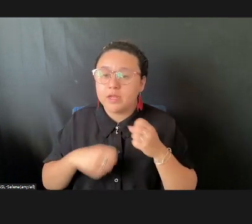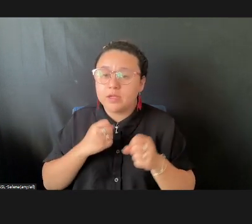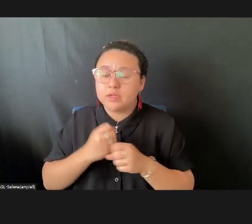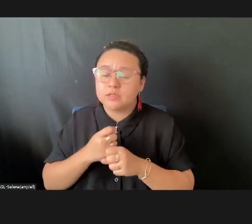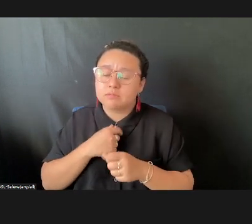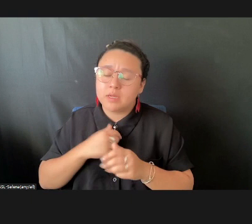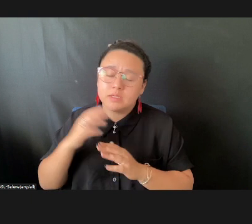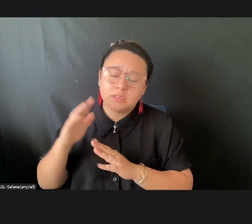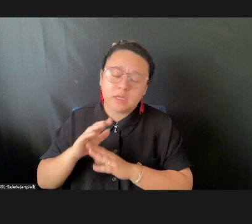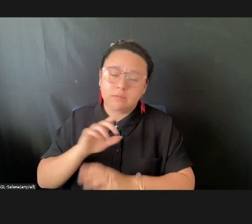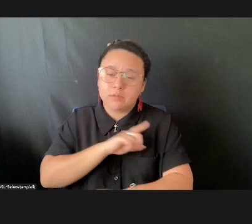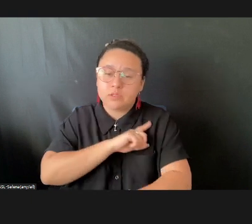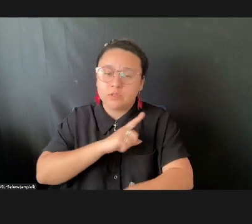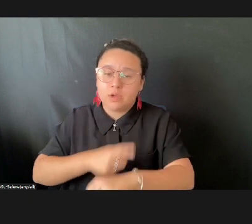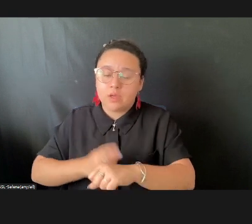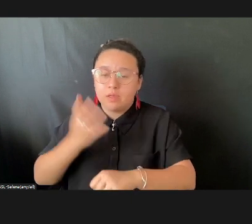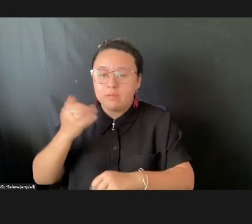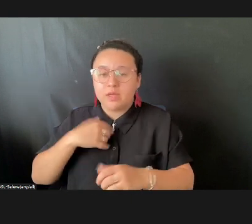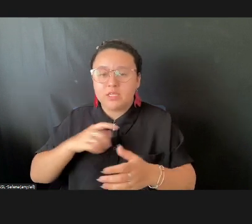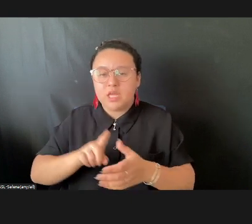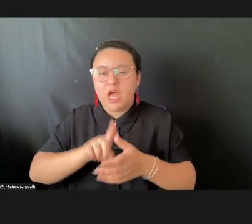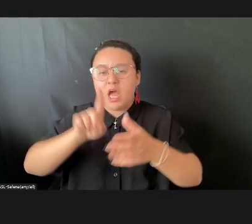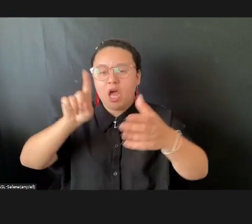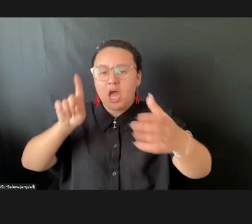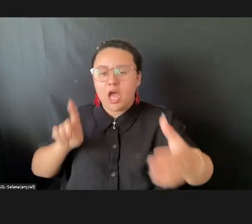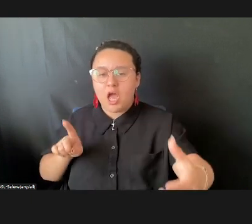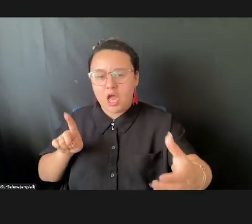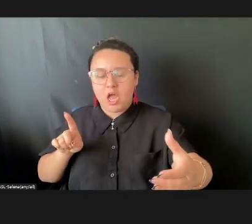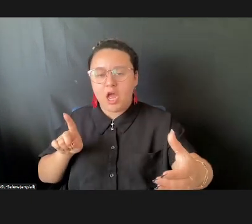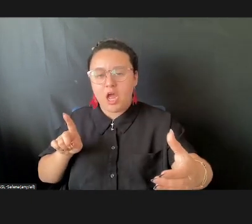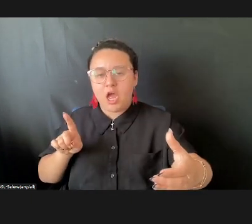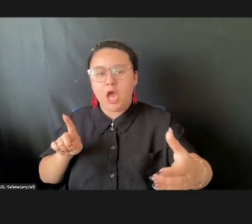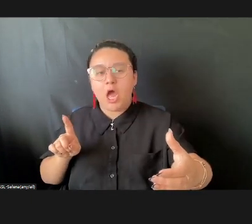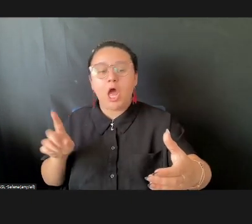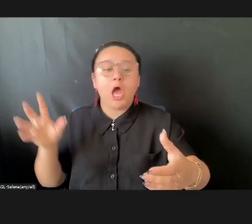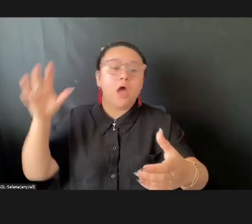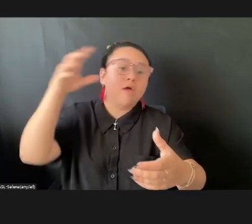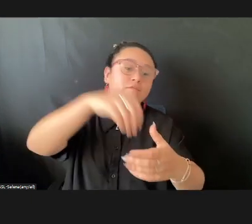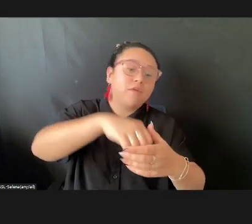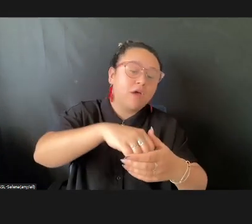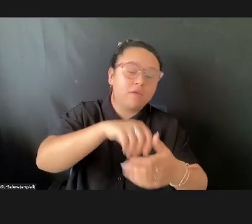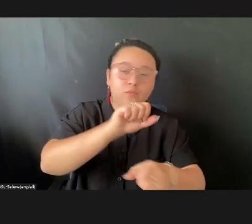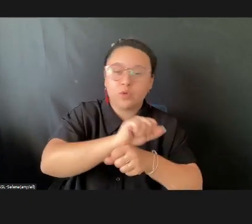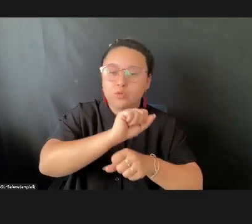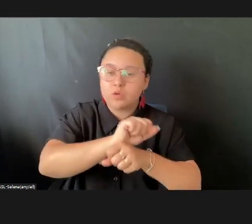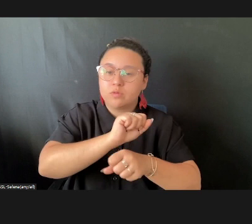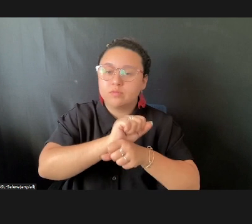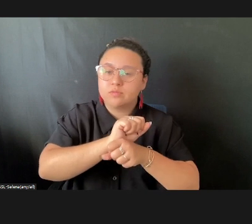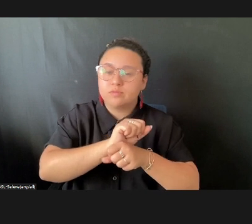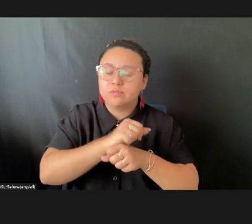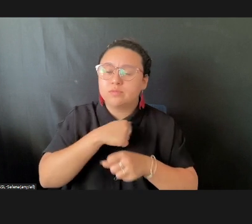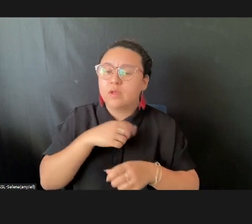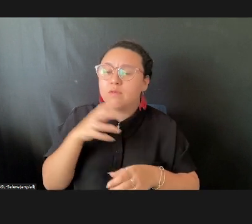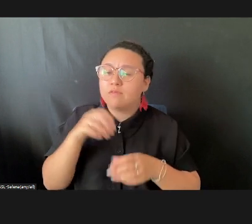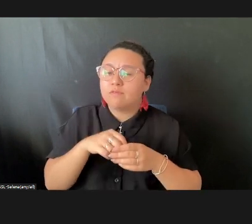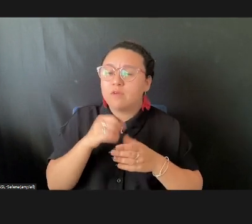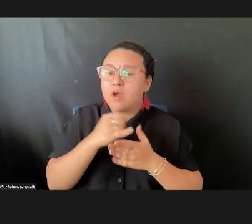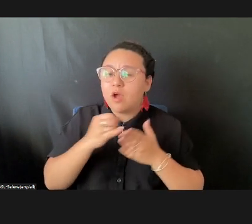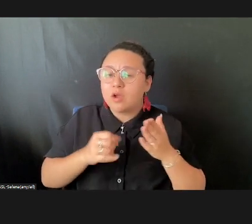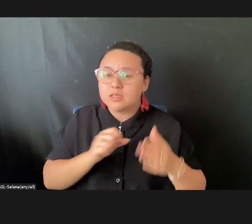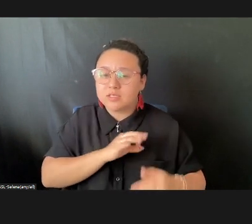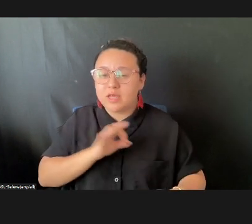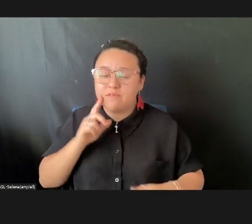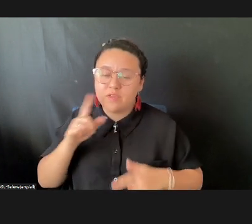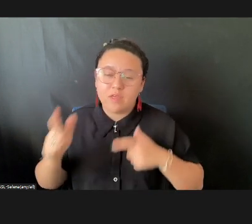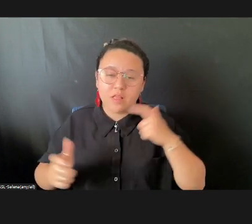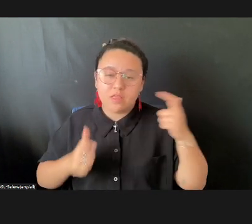strength was due to the fact that I was an outsider working on the inside. I'm on the artistic staff of one of the largest theaters